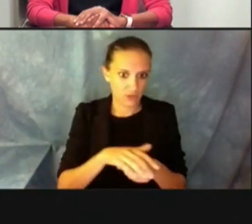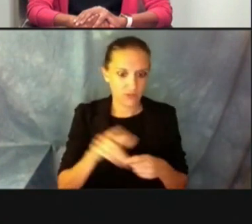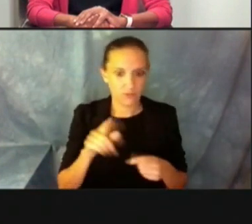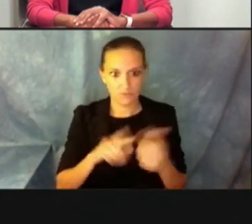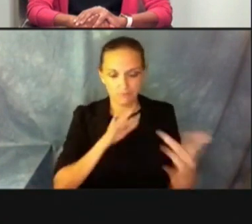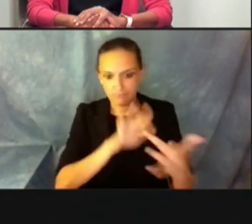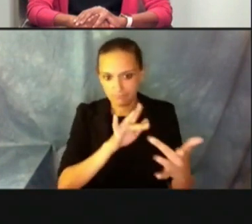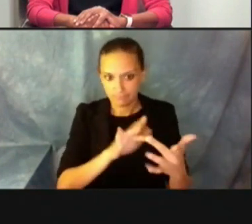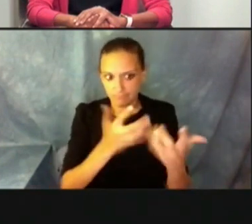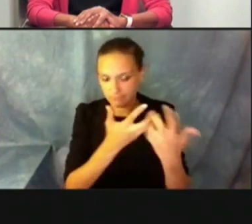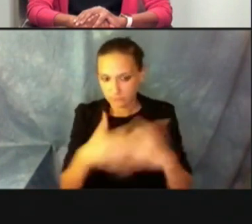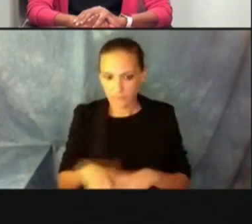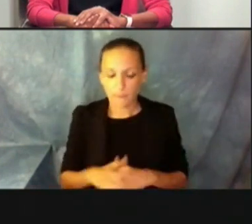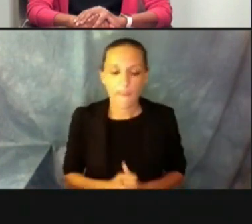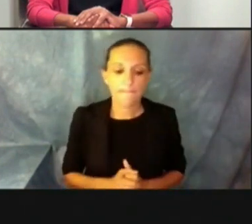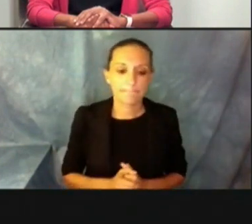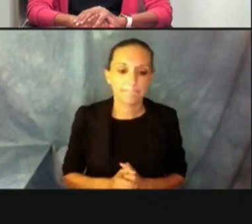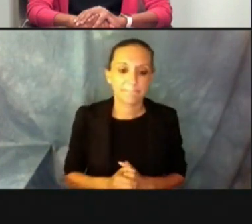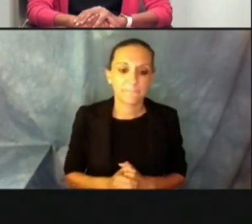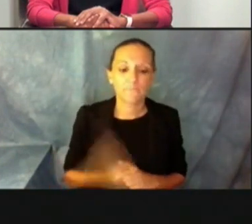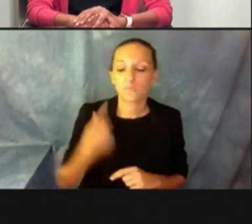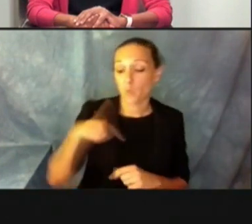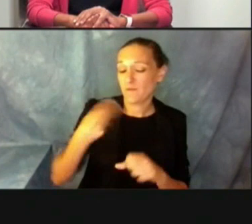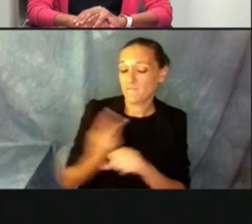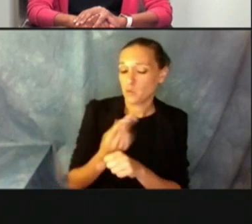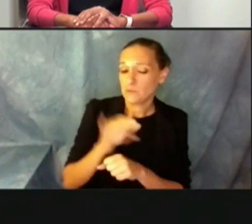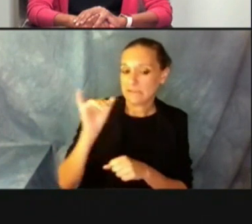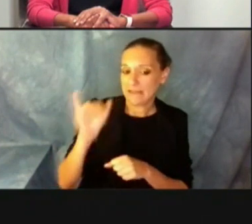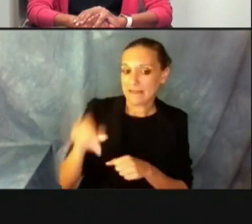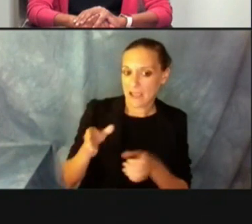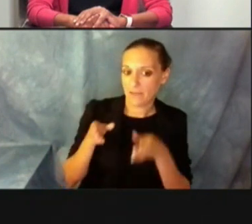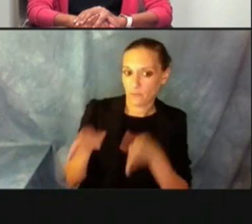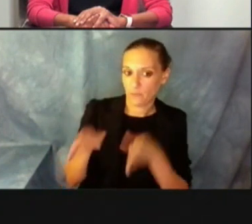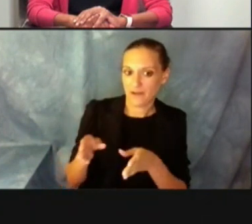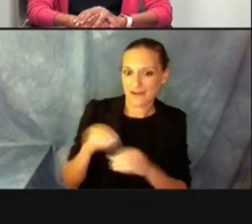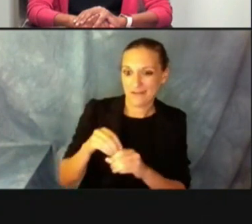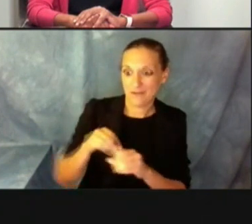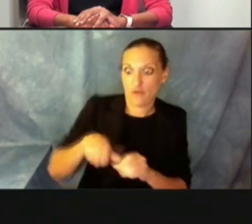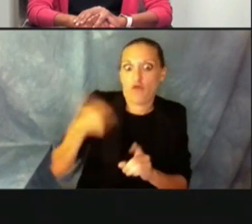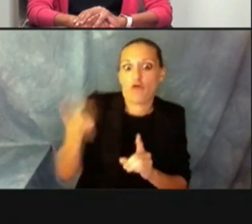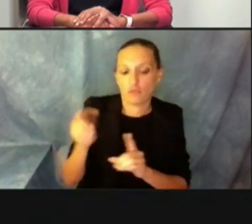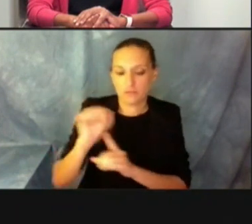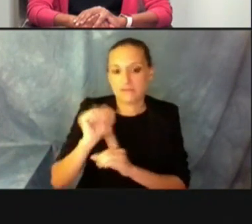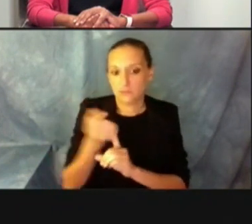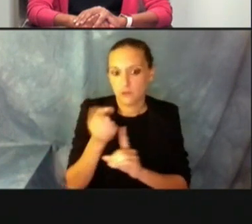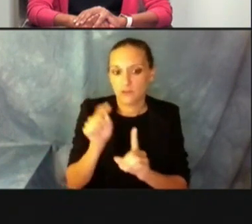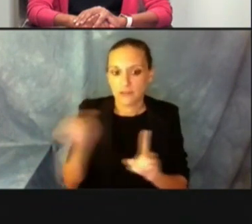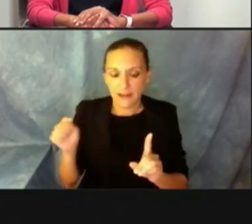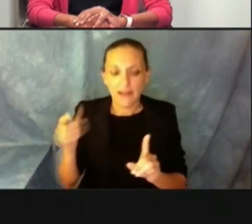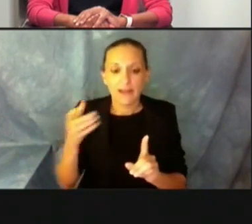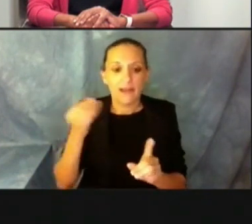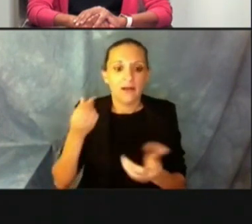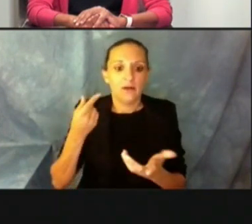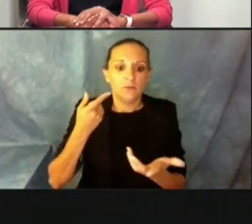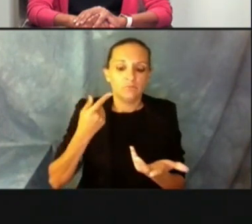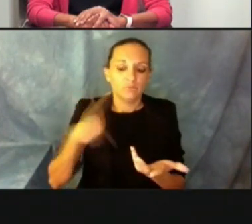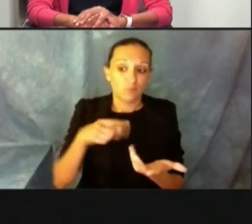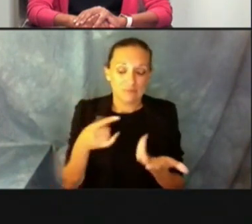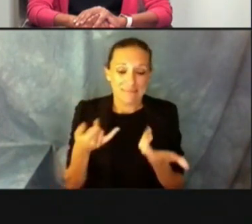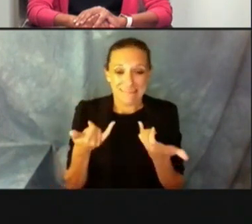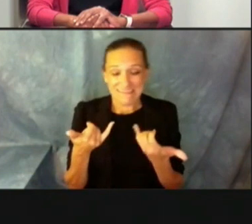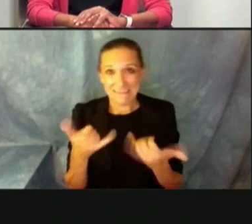We have used that measure in other instances, and we are still in